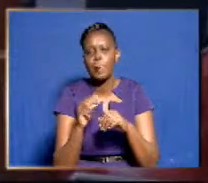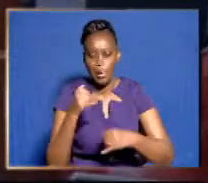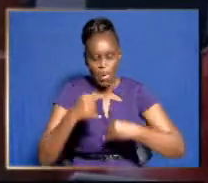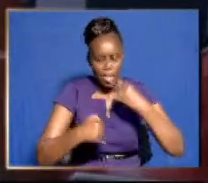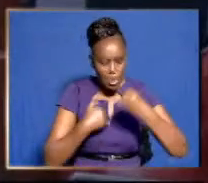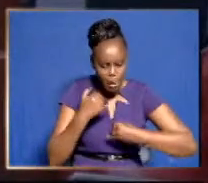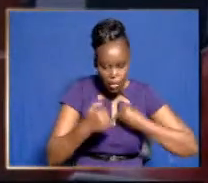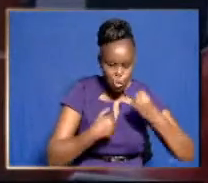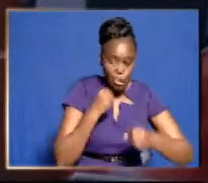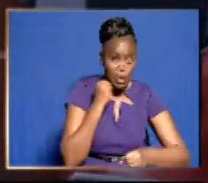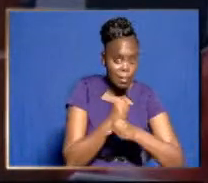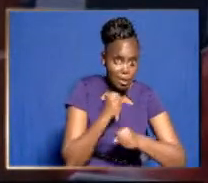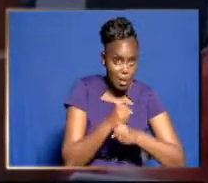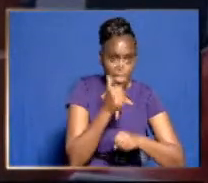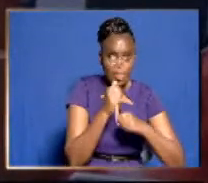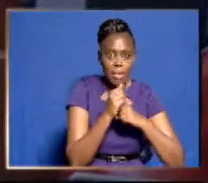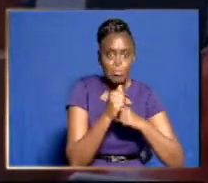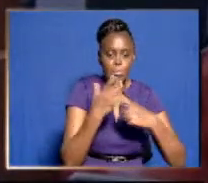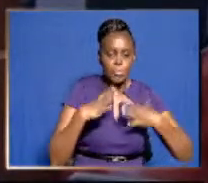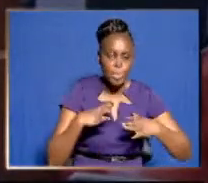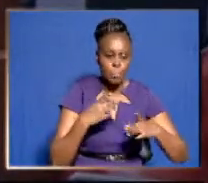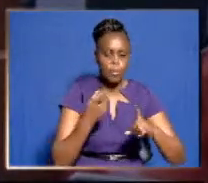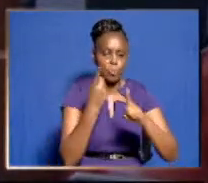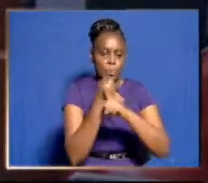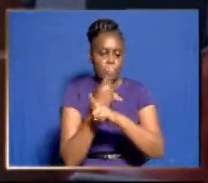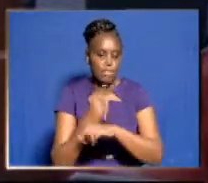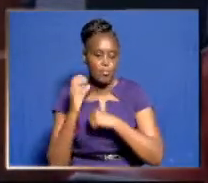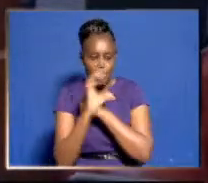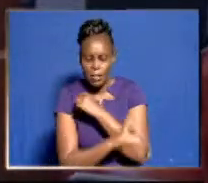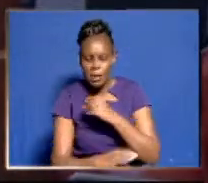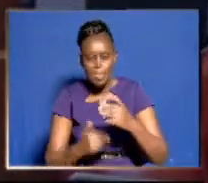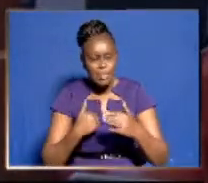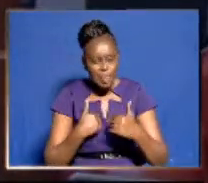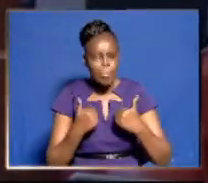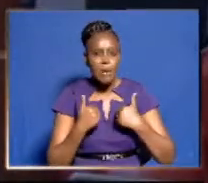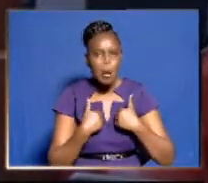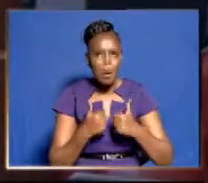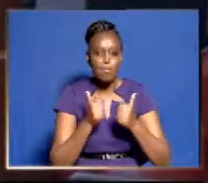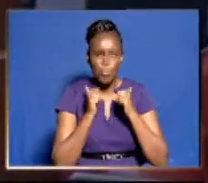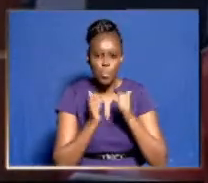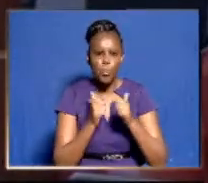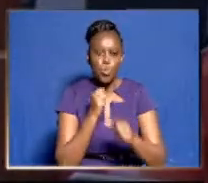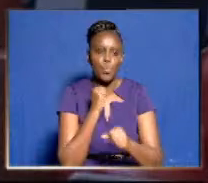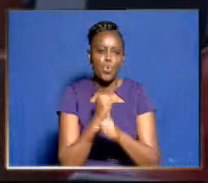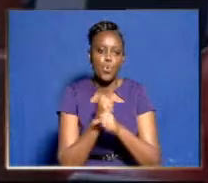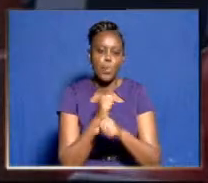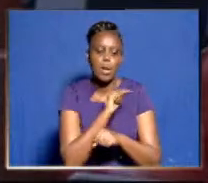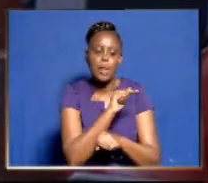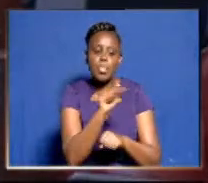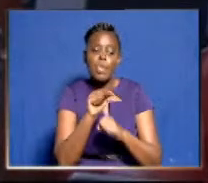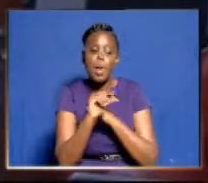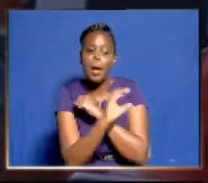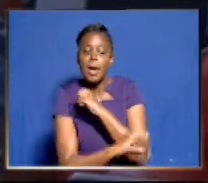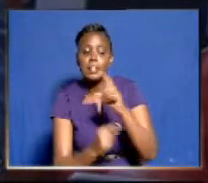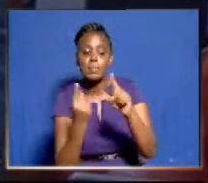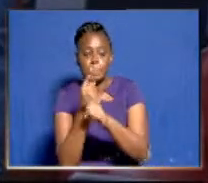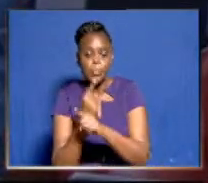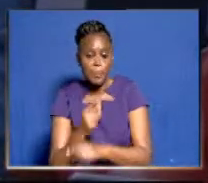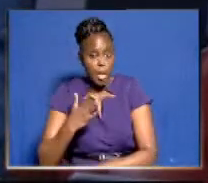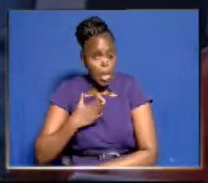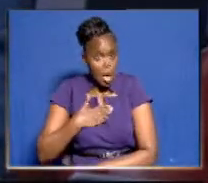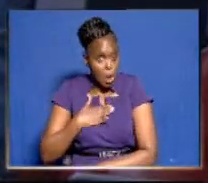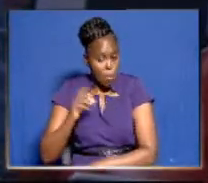their employment, some of them securing very decent employments in those countries, our